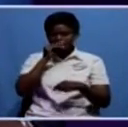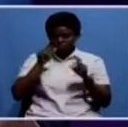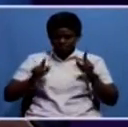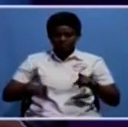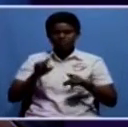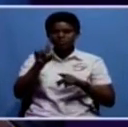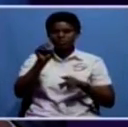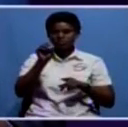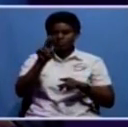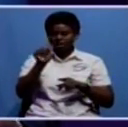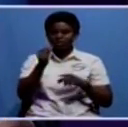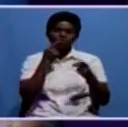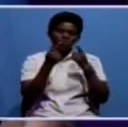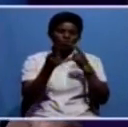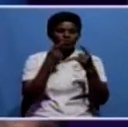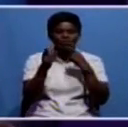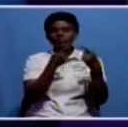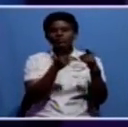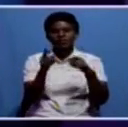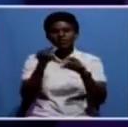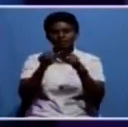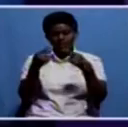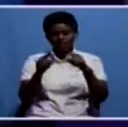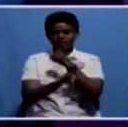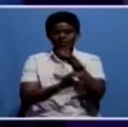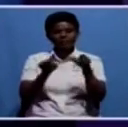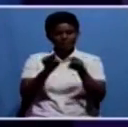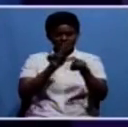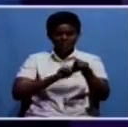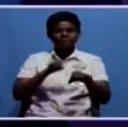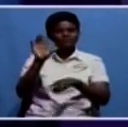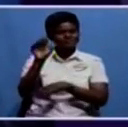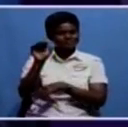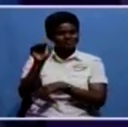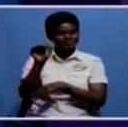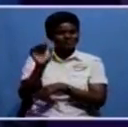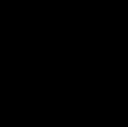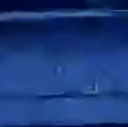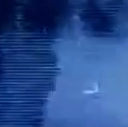Siliya, talking to various issues that are affecting the country. Till next week, sometime. Pleasant viewing.